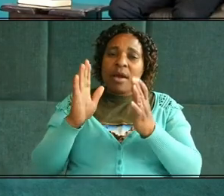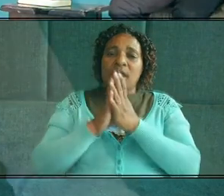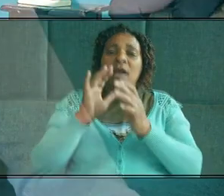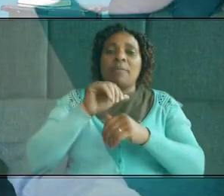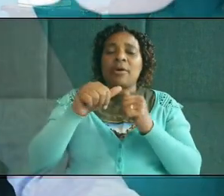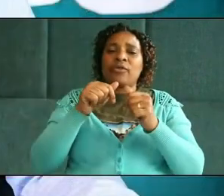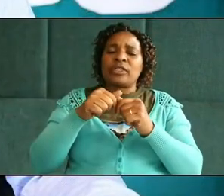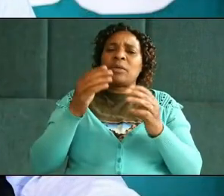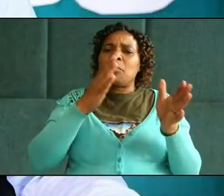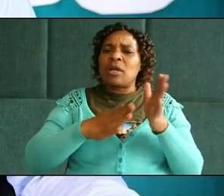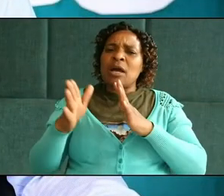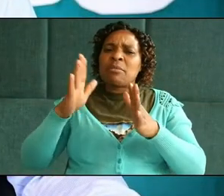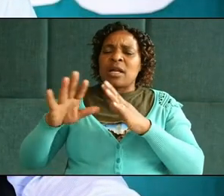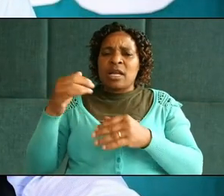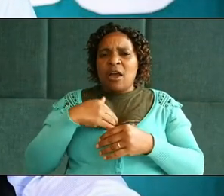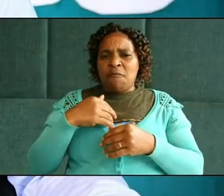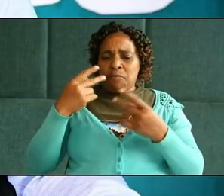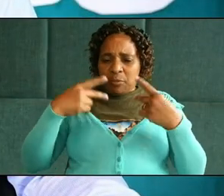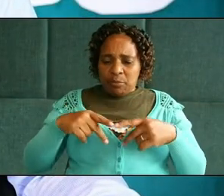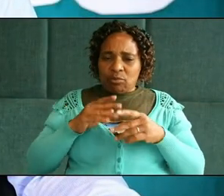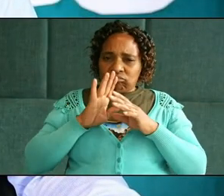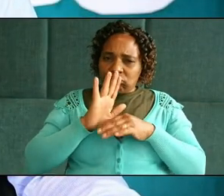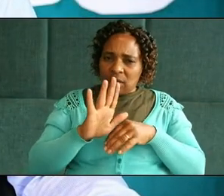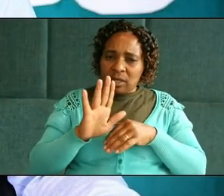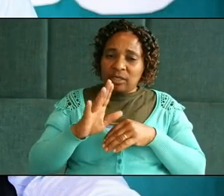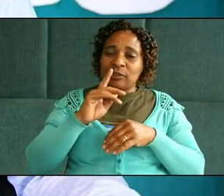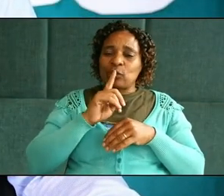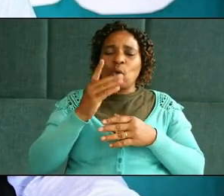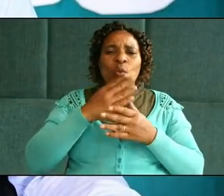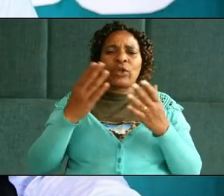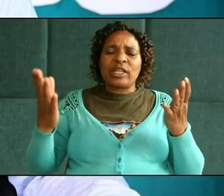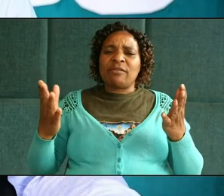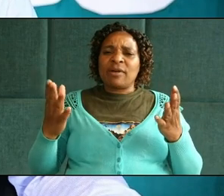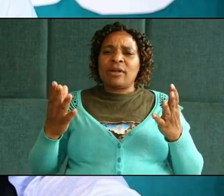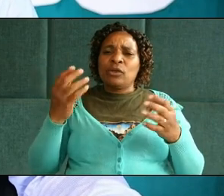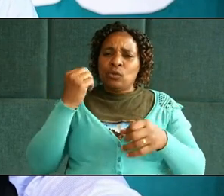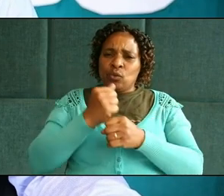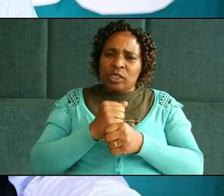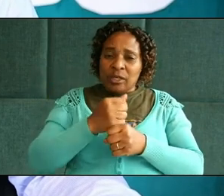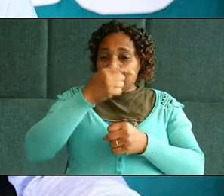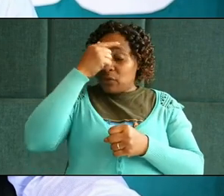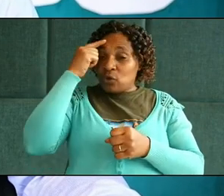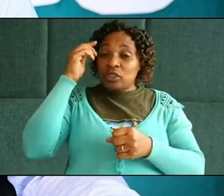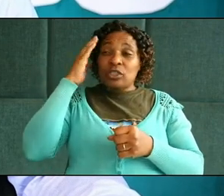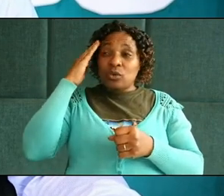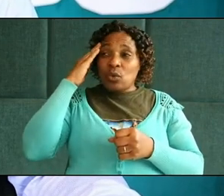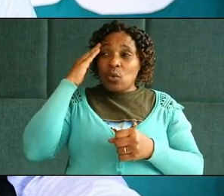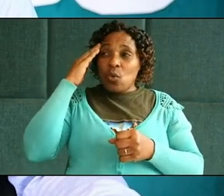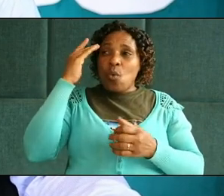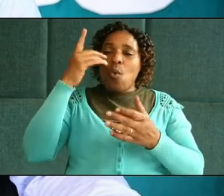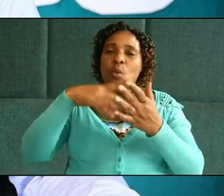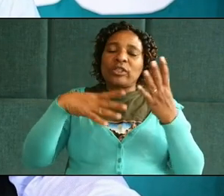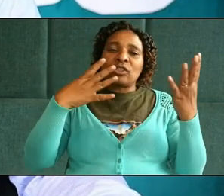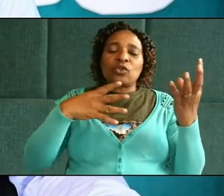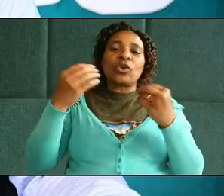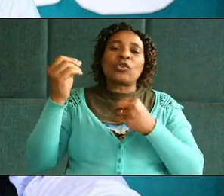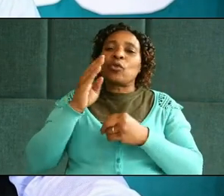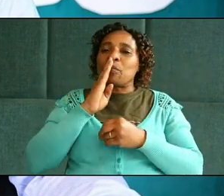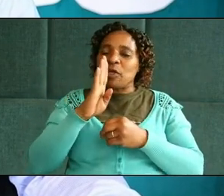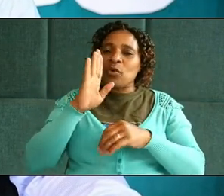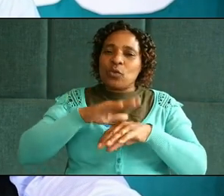for him, he had a plan for these people. So whatever like he was doing, it's because he knew like what was going to be good for